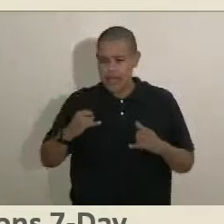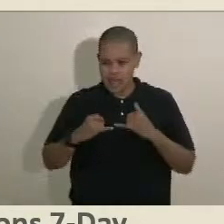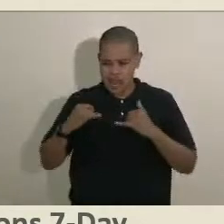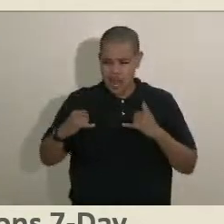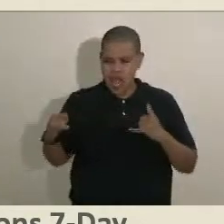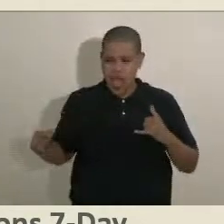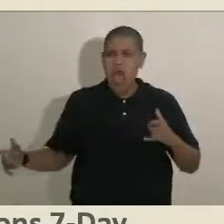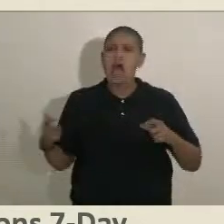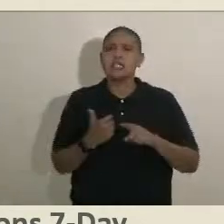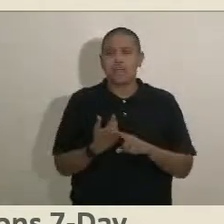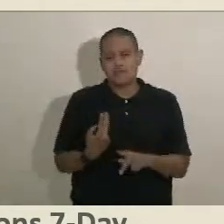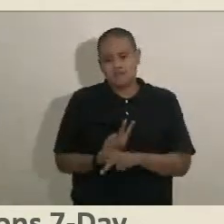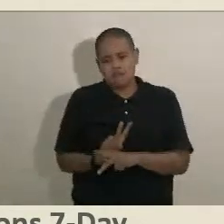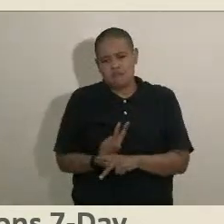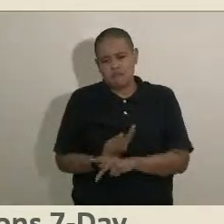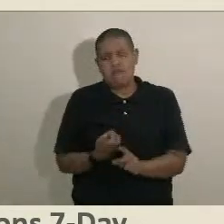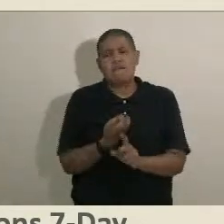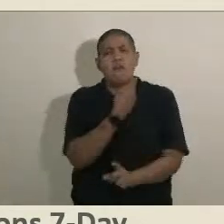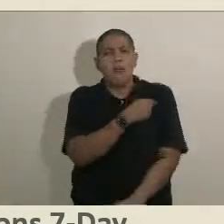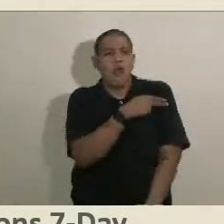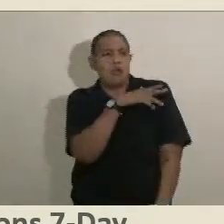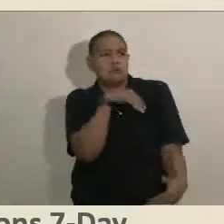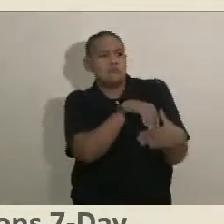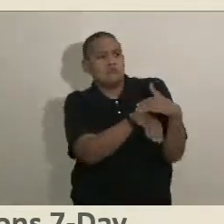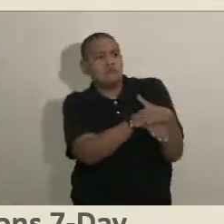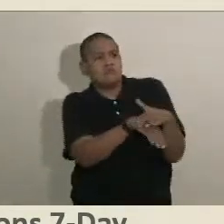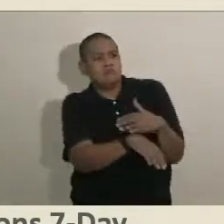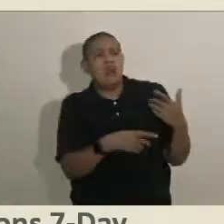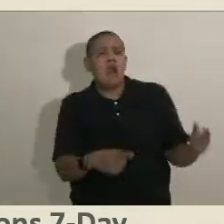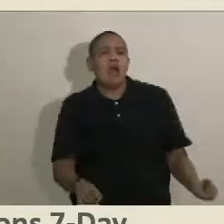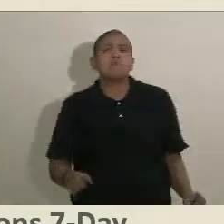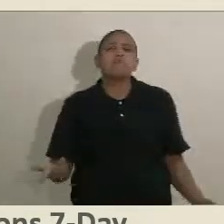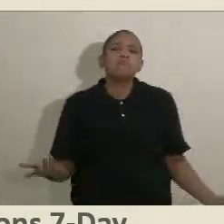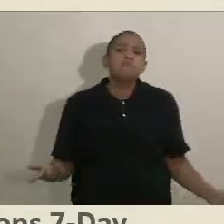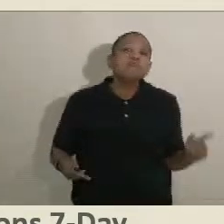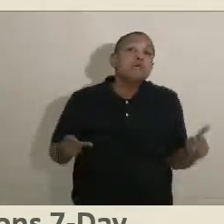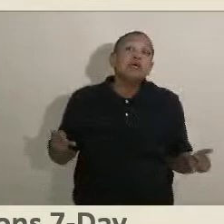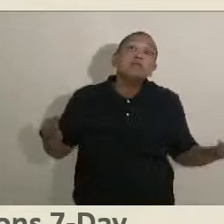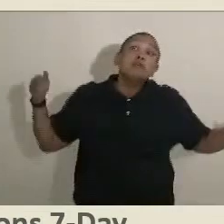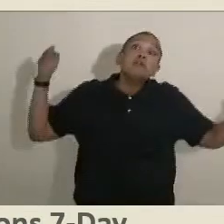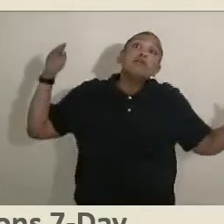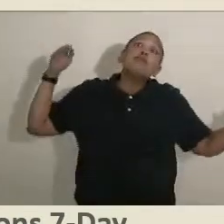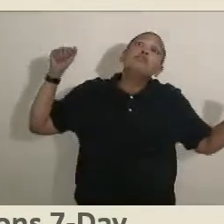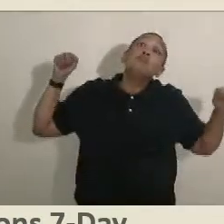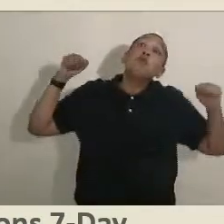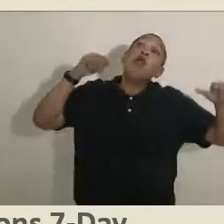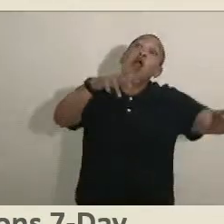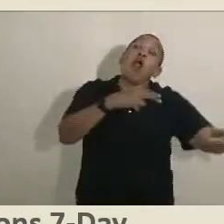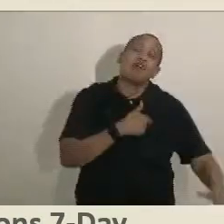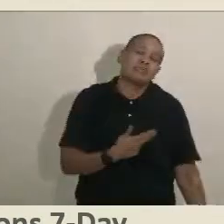reproductive rate calculated from the hospital admissions, it does not appear to be increasing.